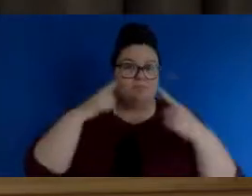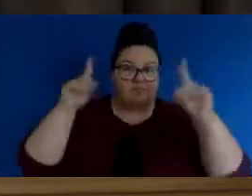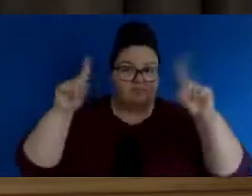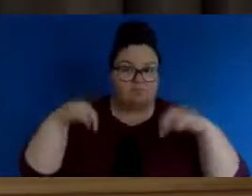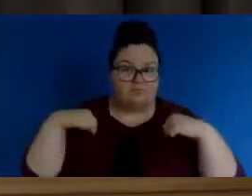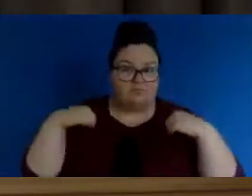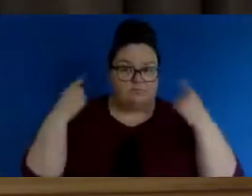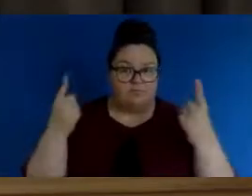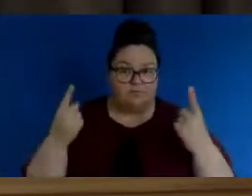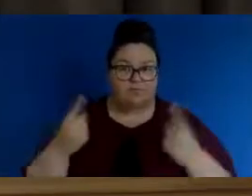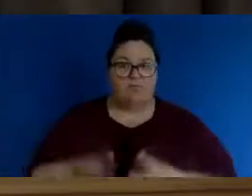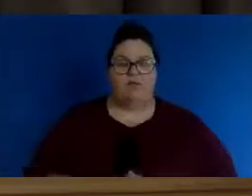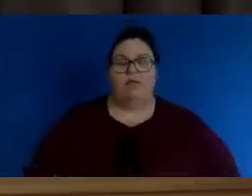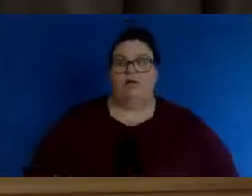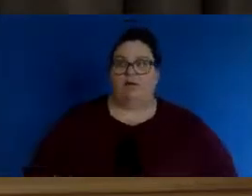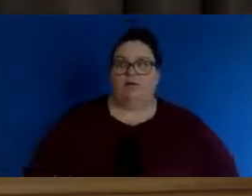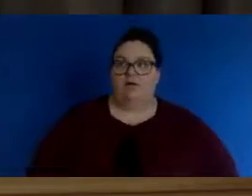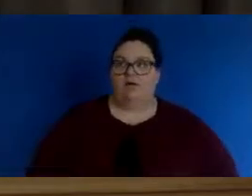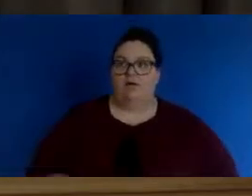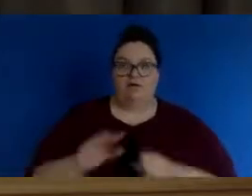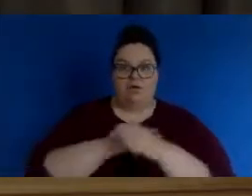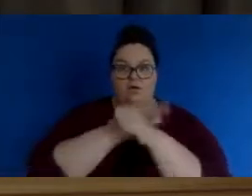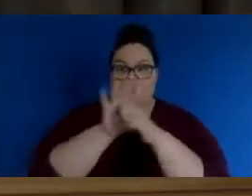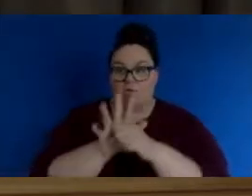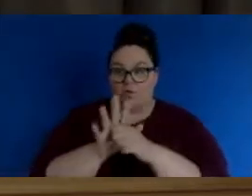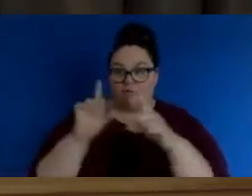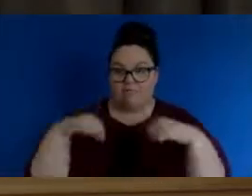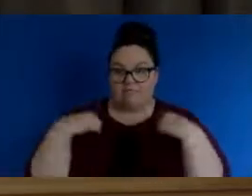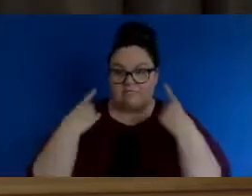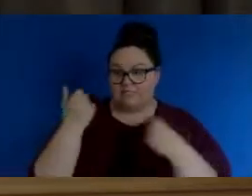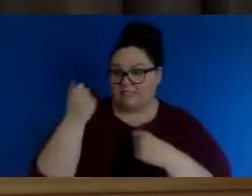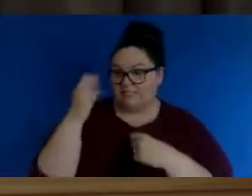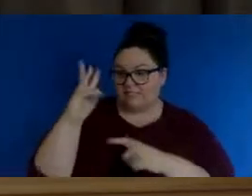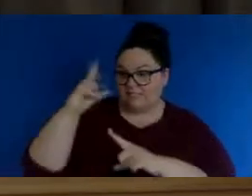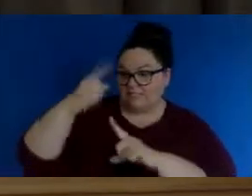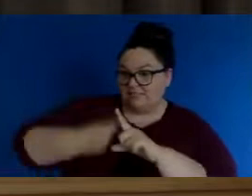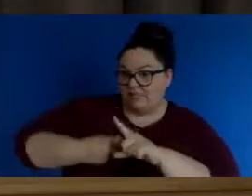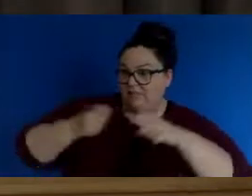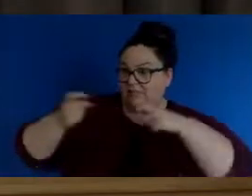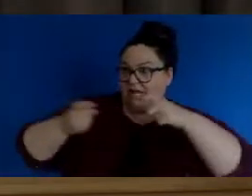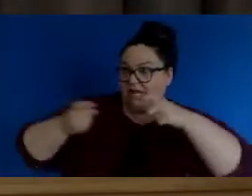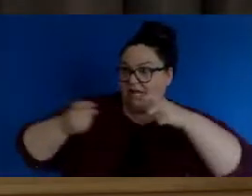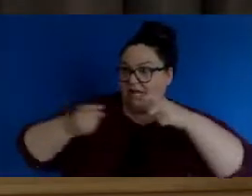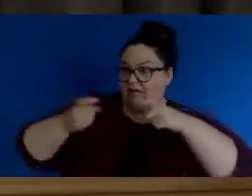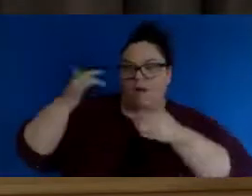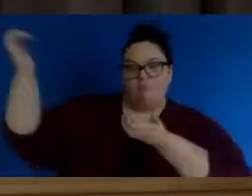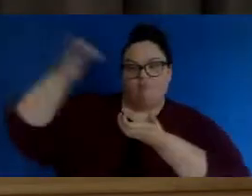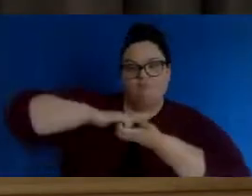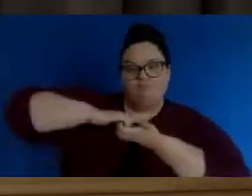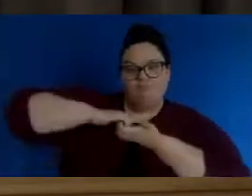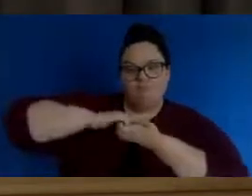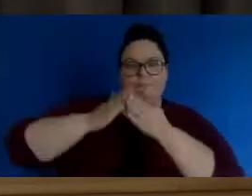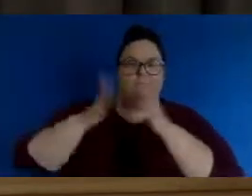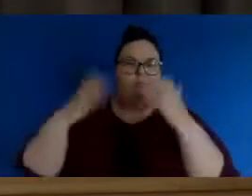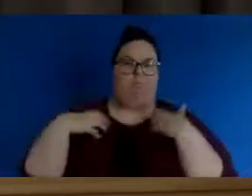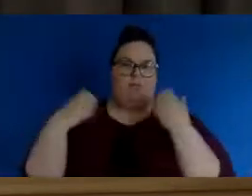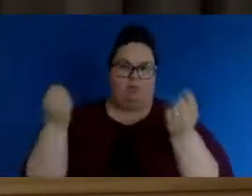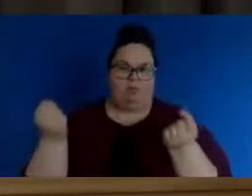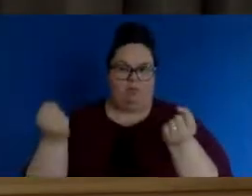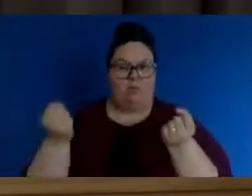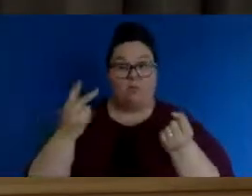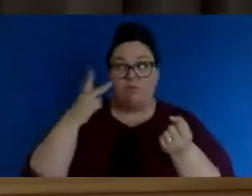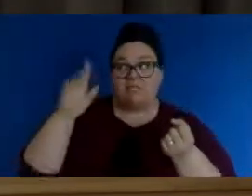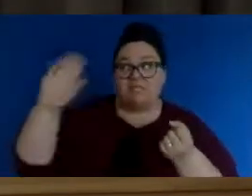managing COVID throughout these past 16 months because of our relationship with public health and the diligence for which